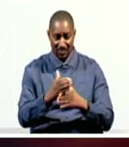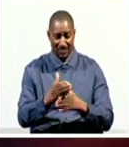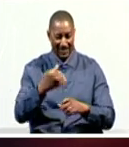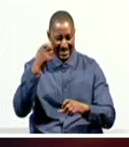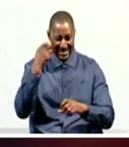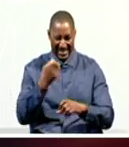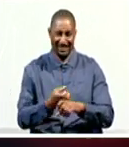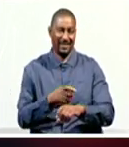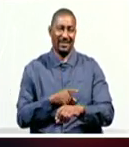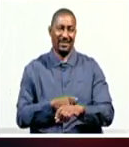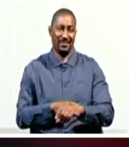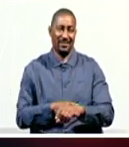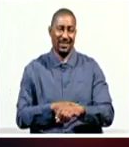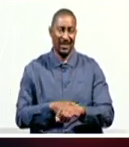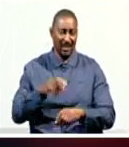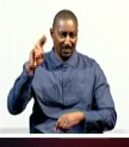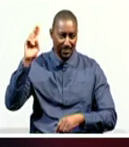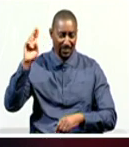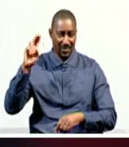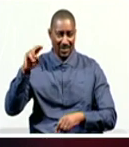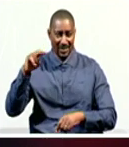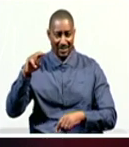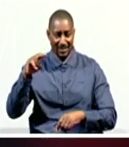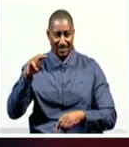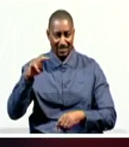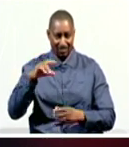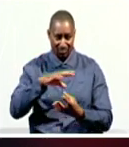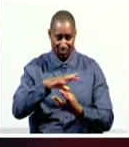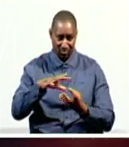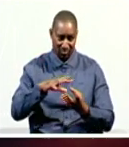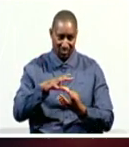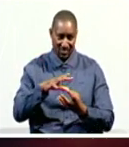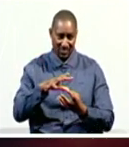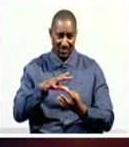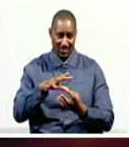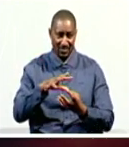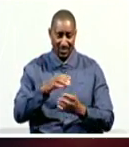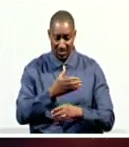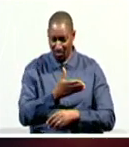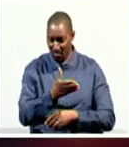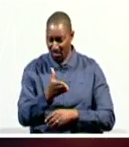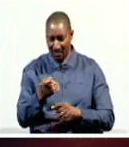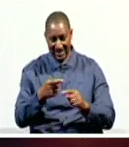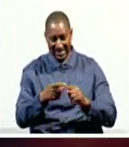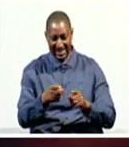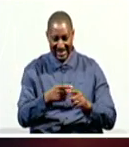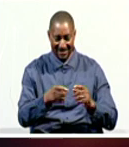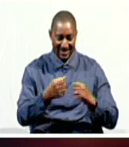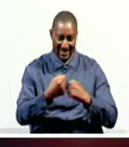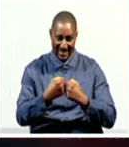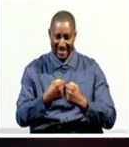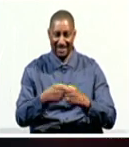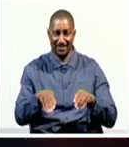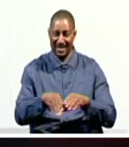issues, within the heightened context of worsening climatic changes. All of these things made it very difficult